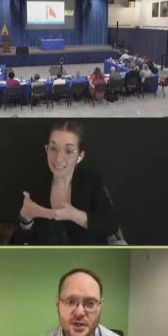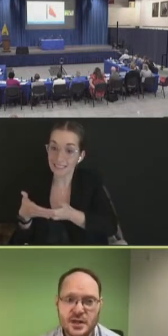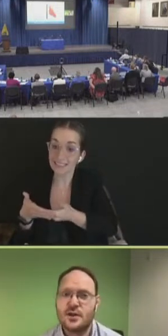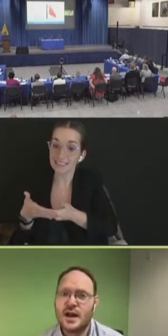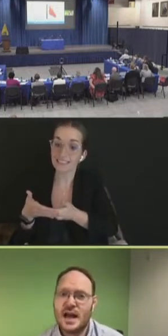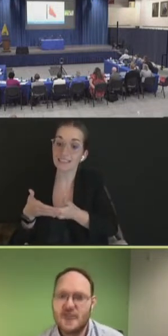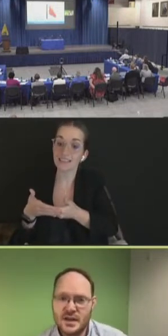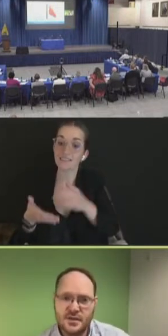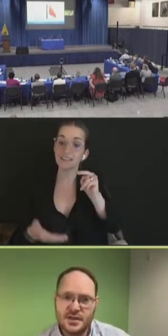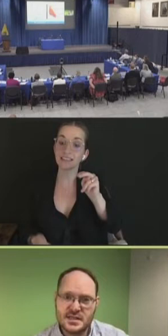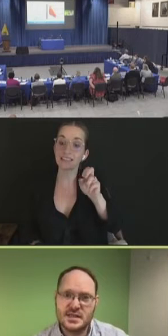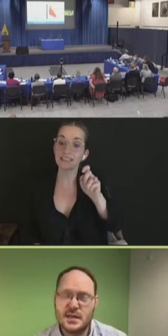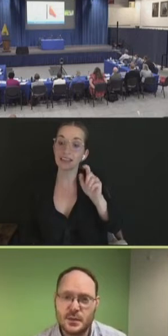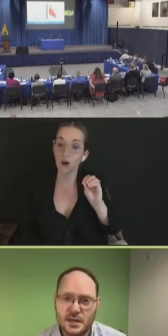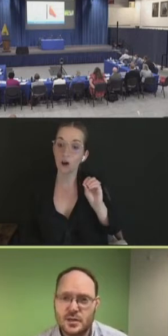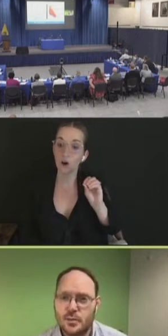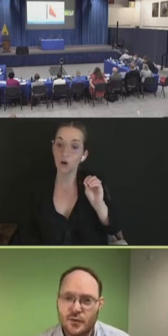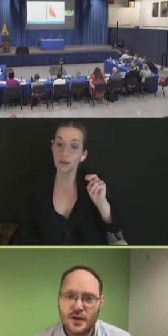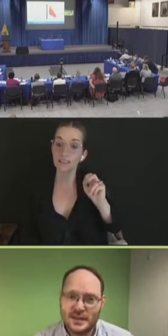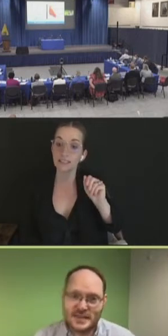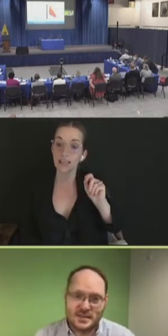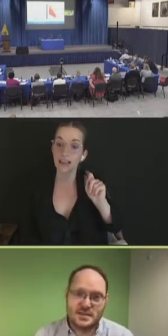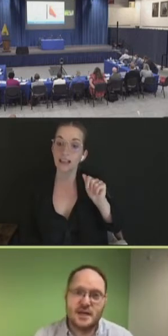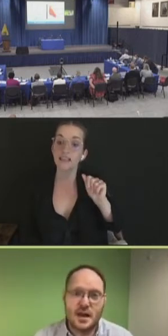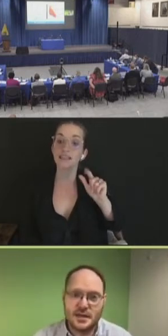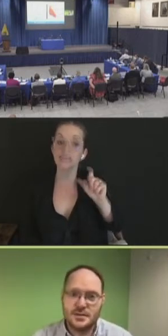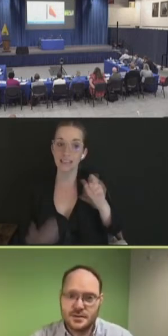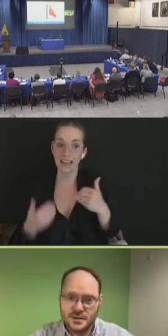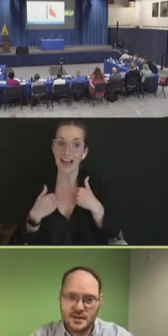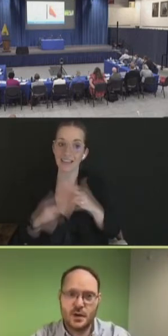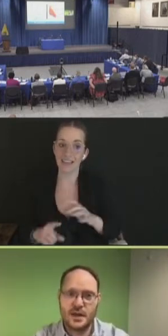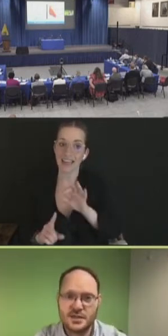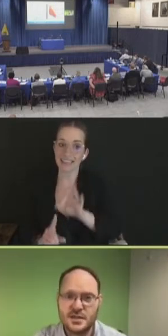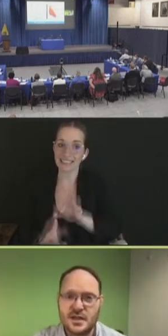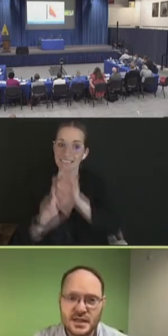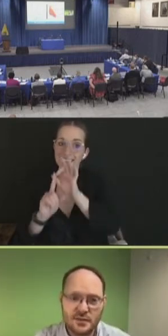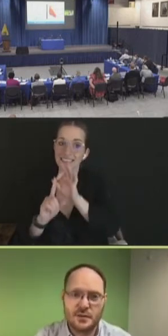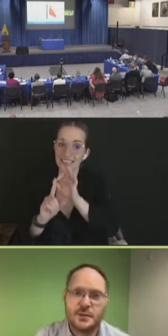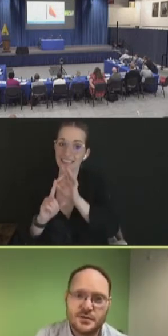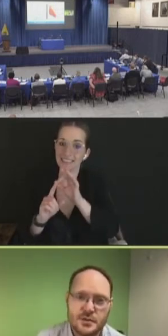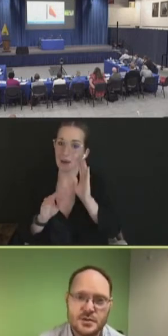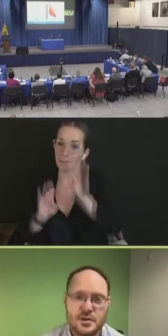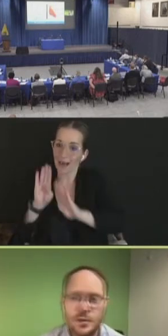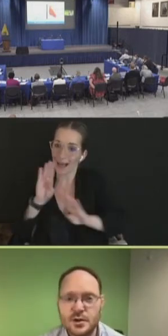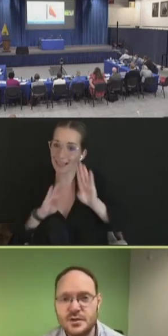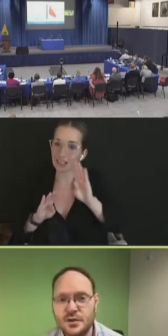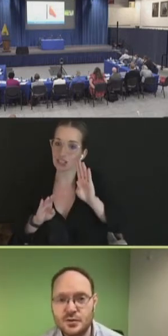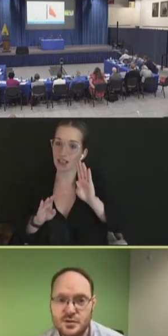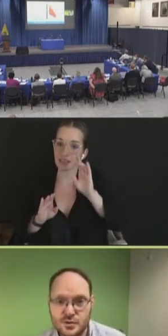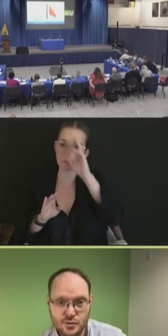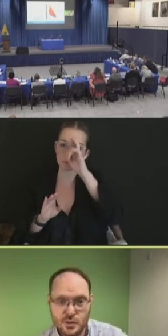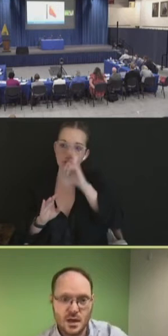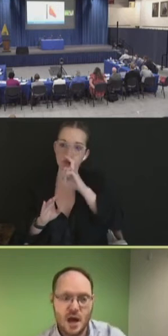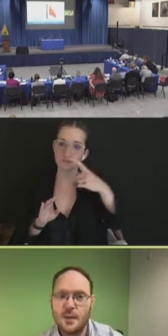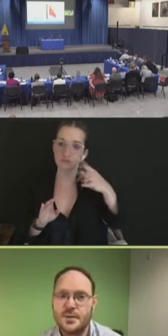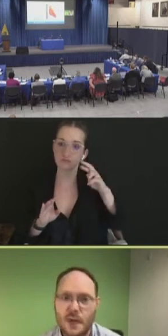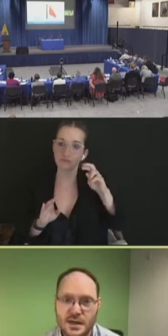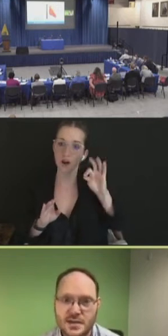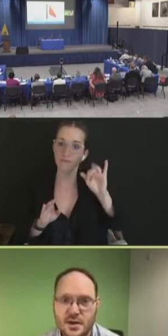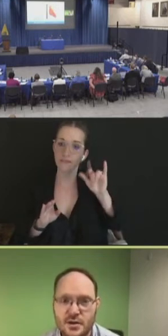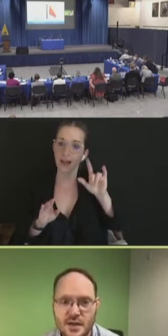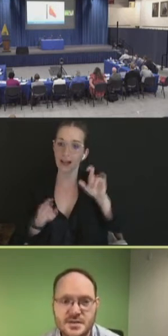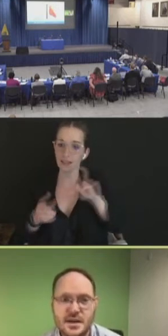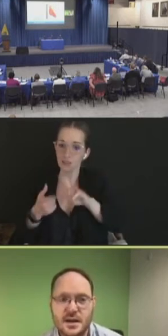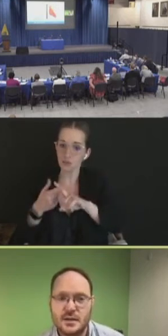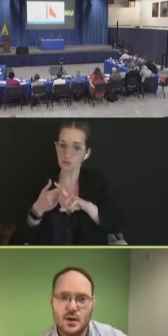neonates in particular have a very distinct immunological profile that's designed biologically and from an evolutionary point of view to